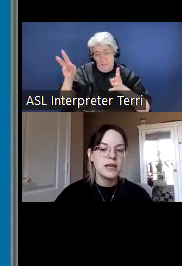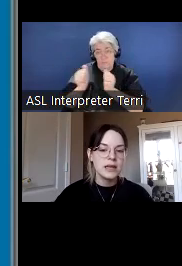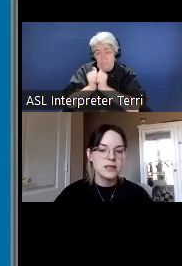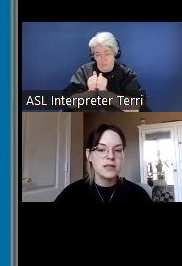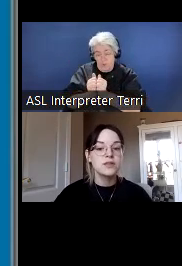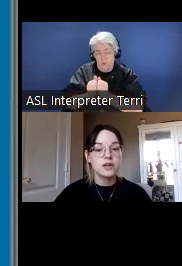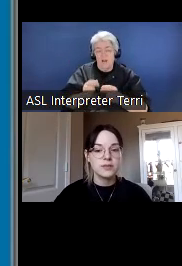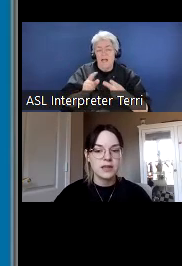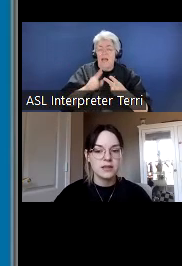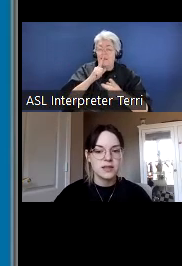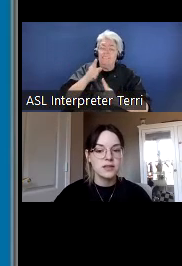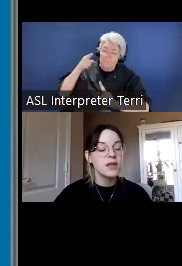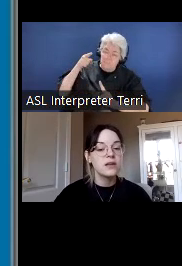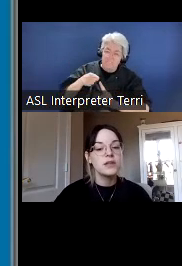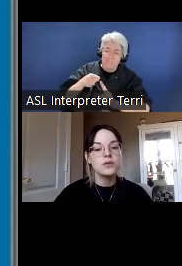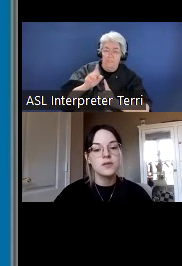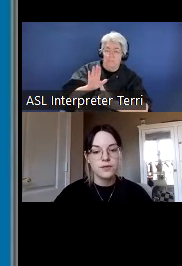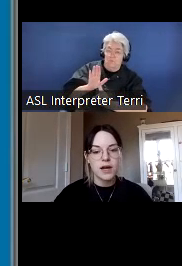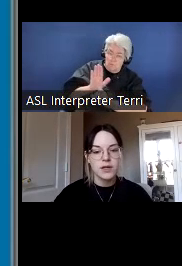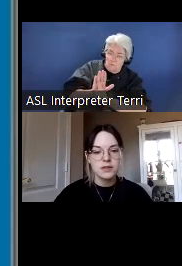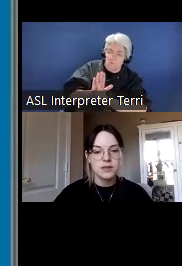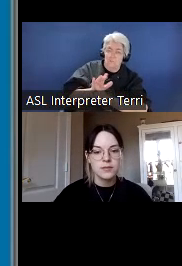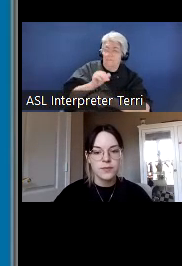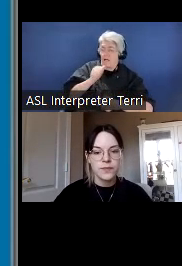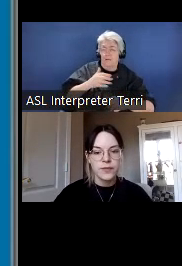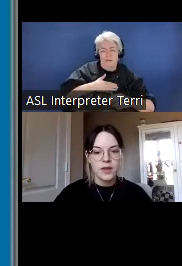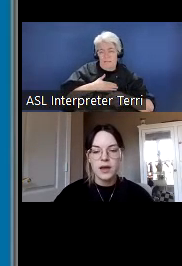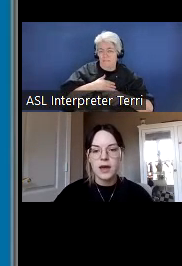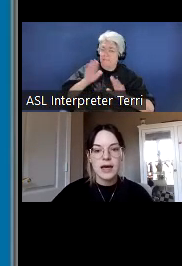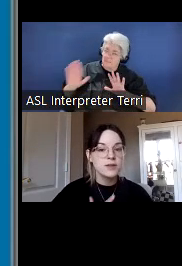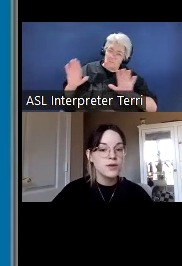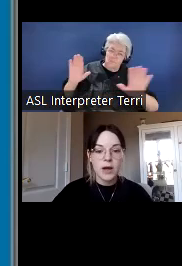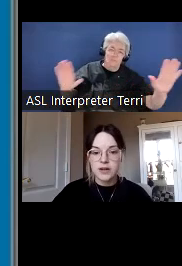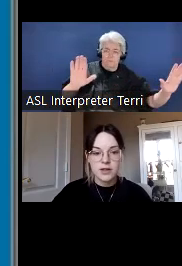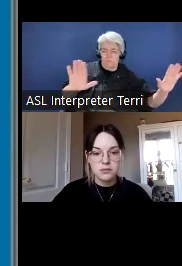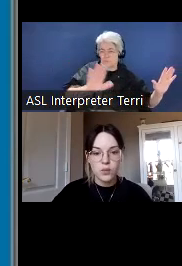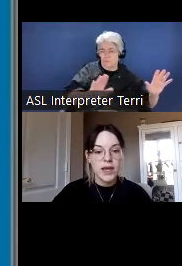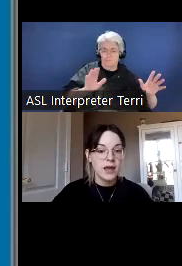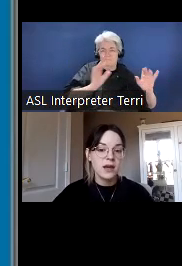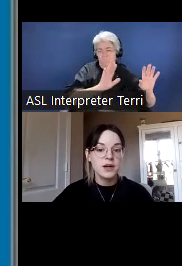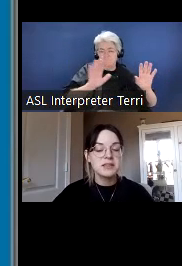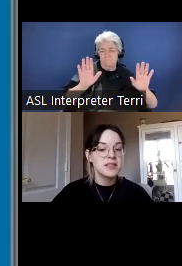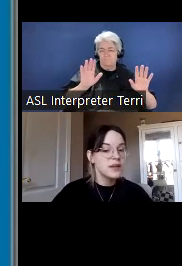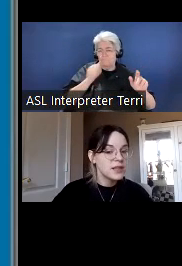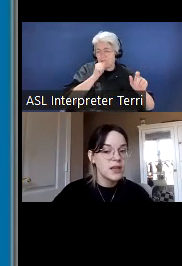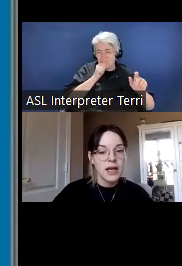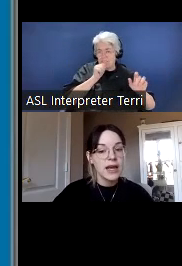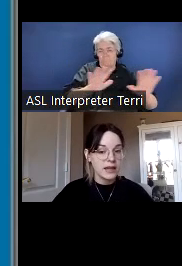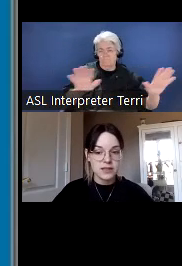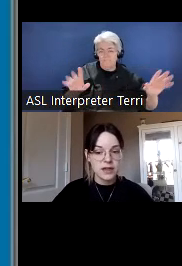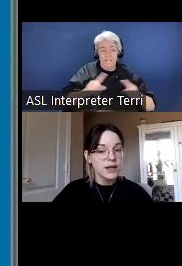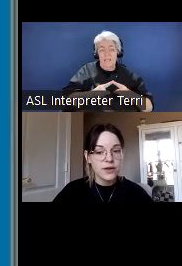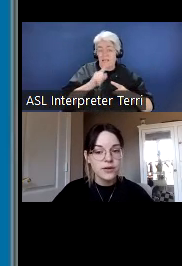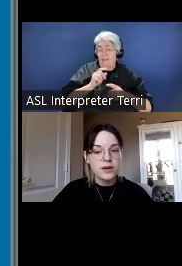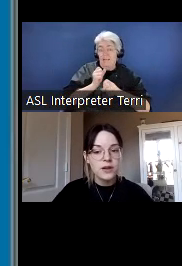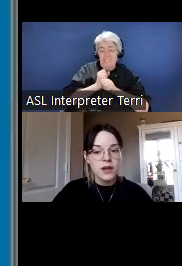the unique needs and circumstances of individual survivors. As a reminder, we can't guarantee safety in